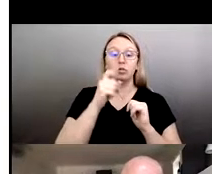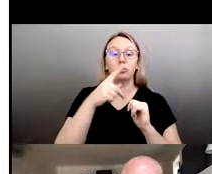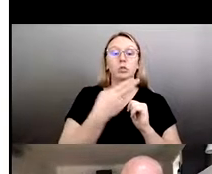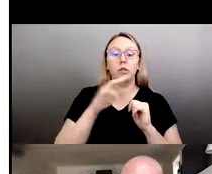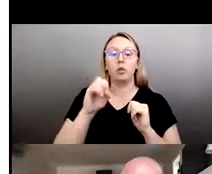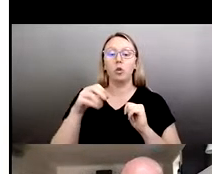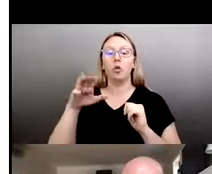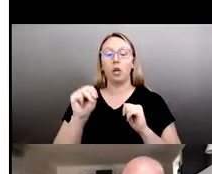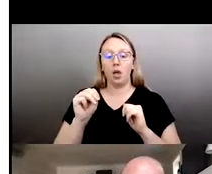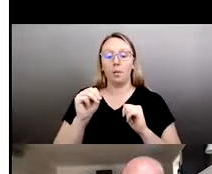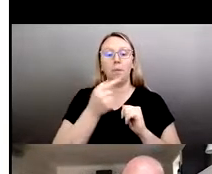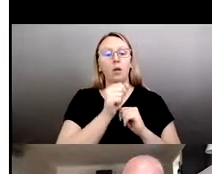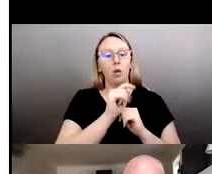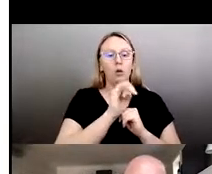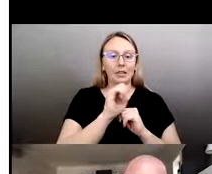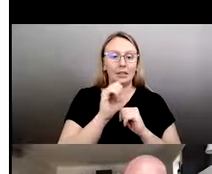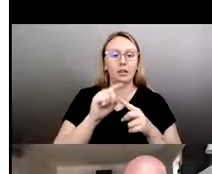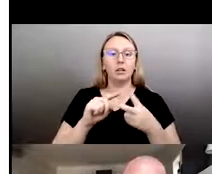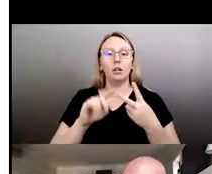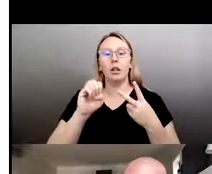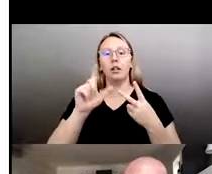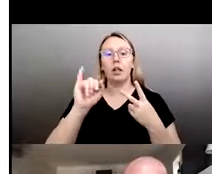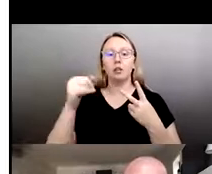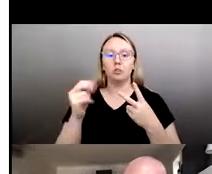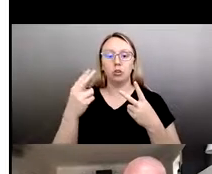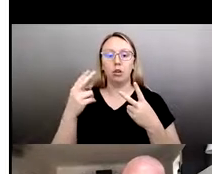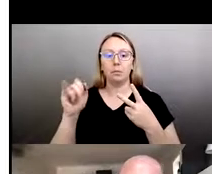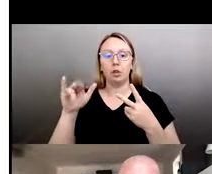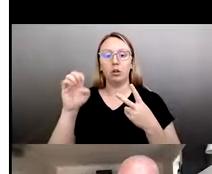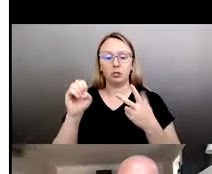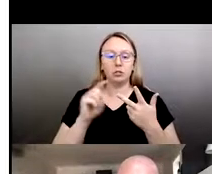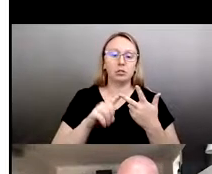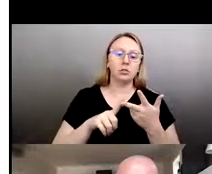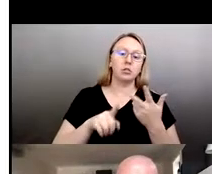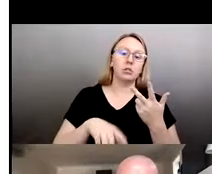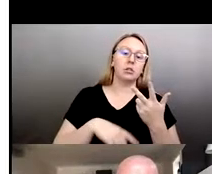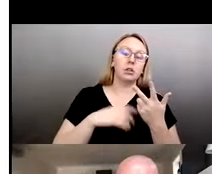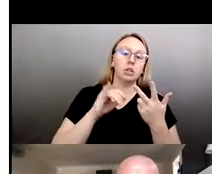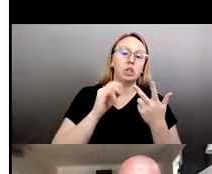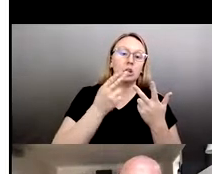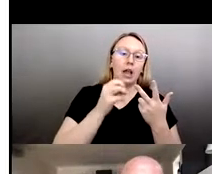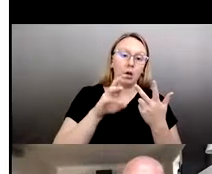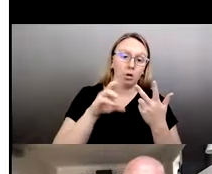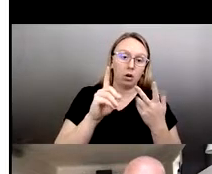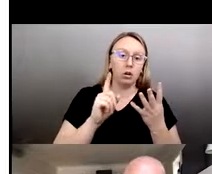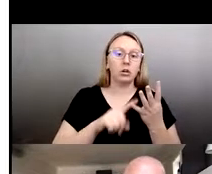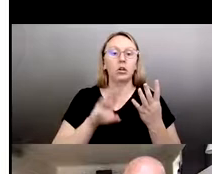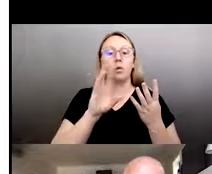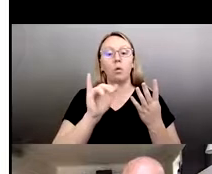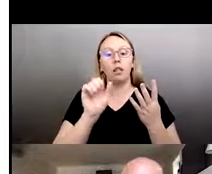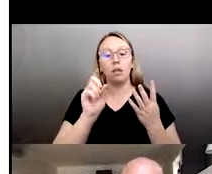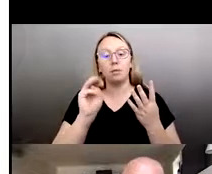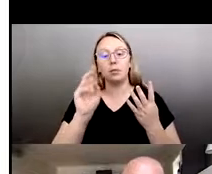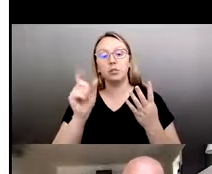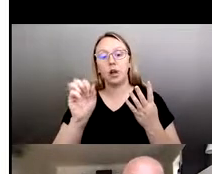Godey, Elijah Pierce, Jesse Howard, Bill Traylor, William Dawson,